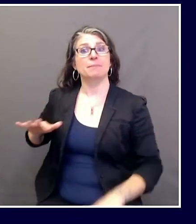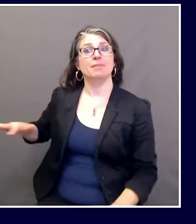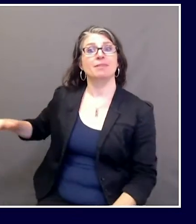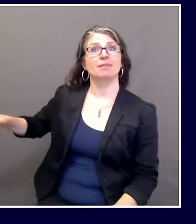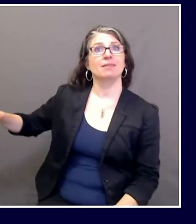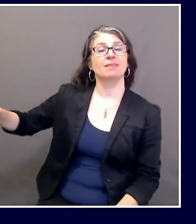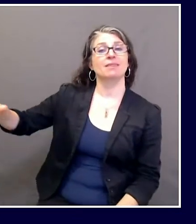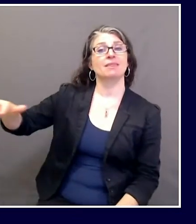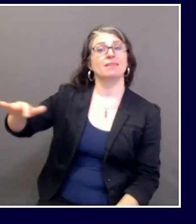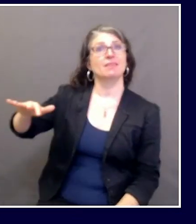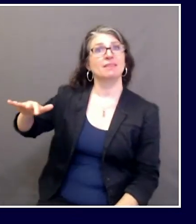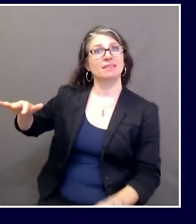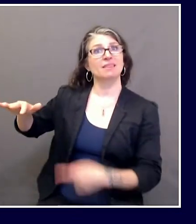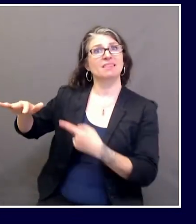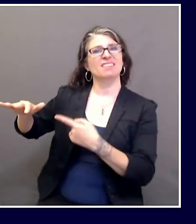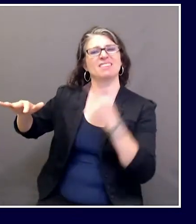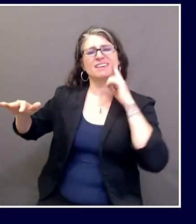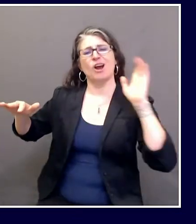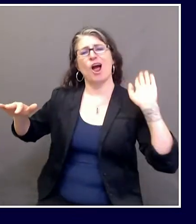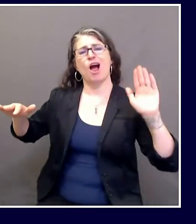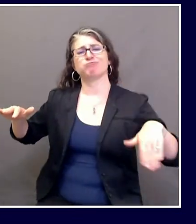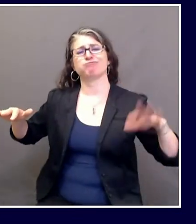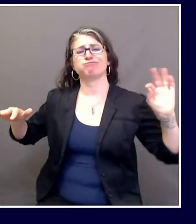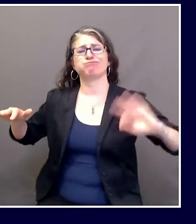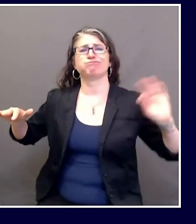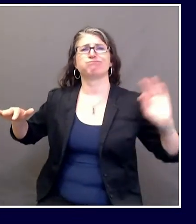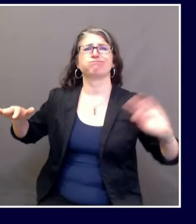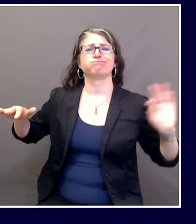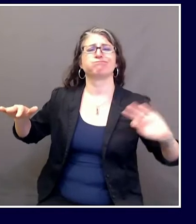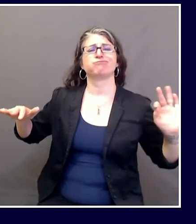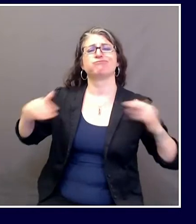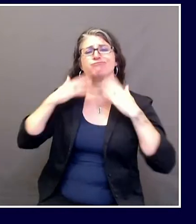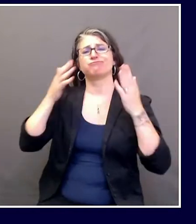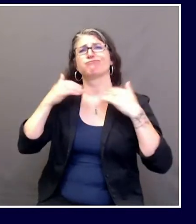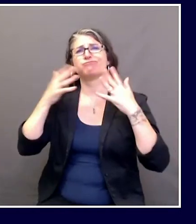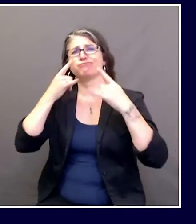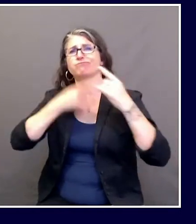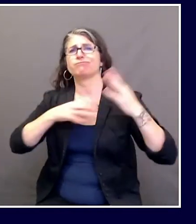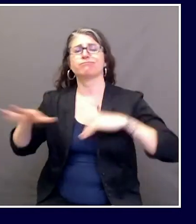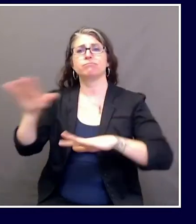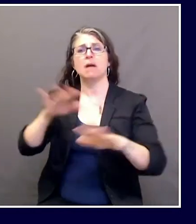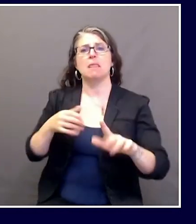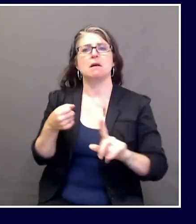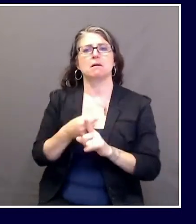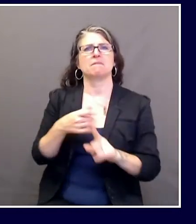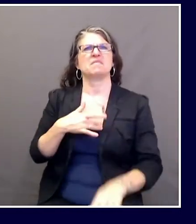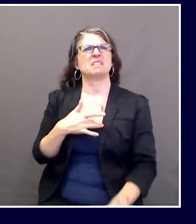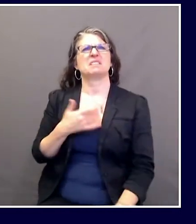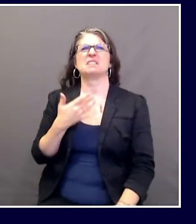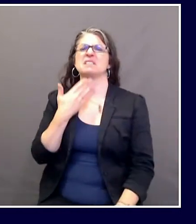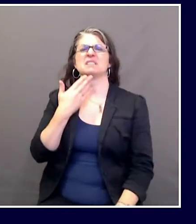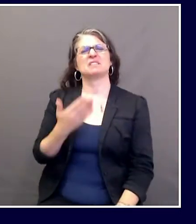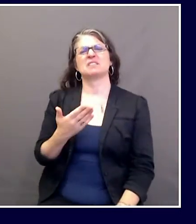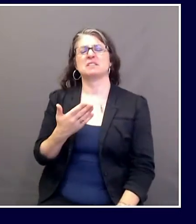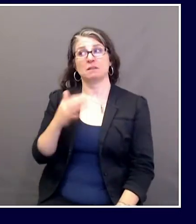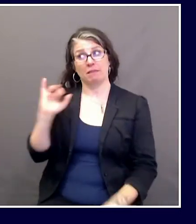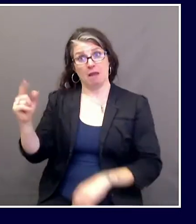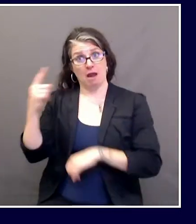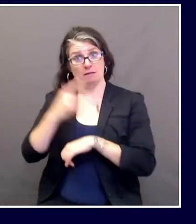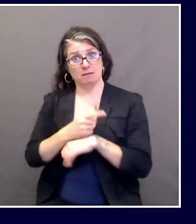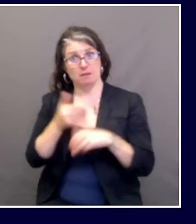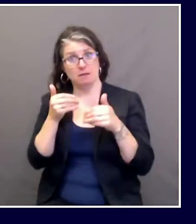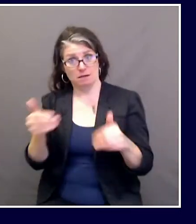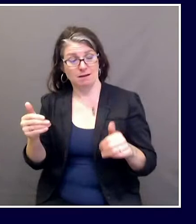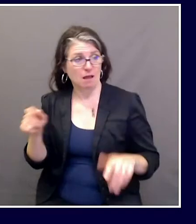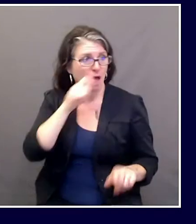positive. So is it possible that there's more virus out there that we don't know about, but it's in asymptomatic people, or do you